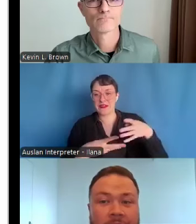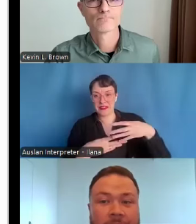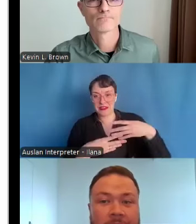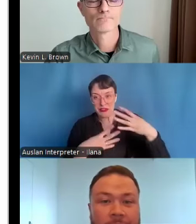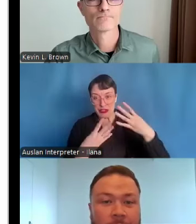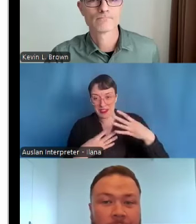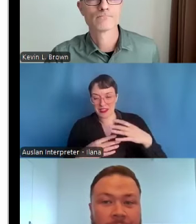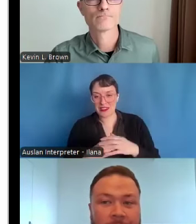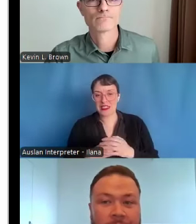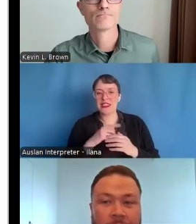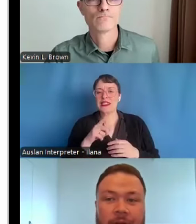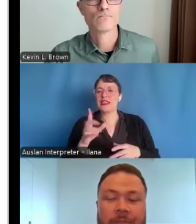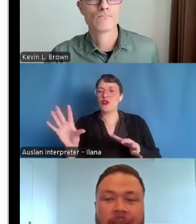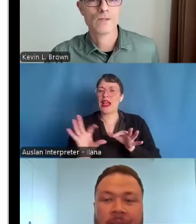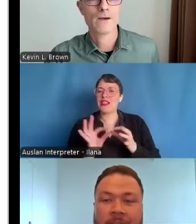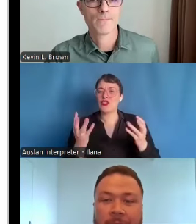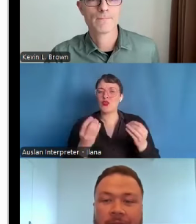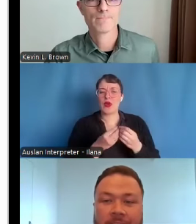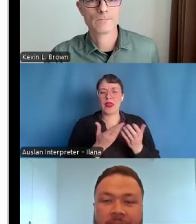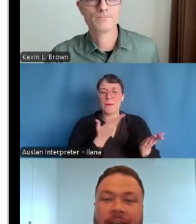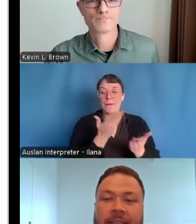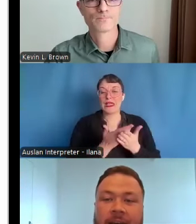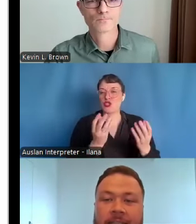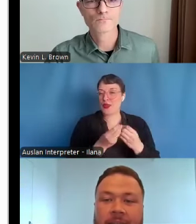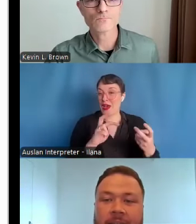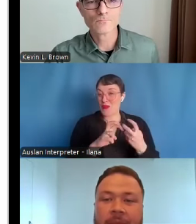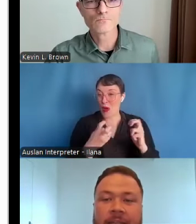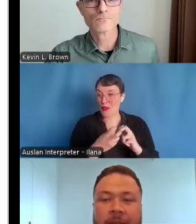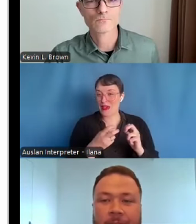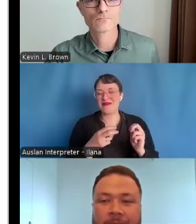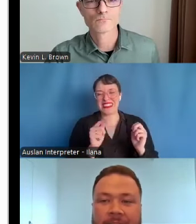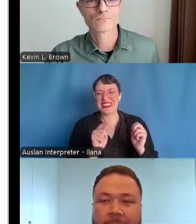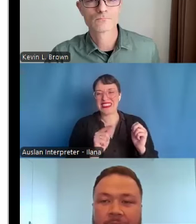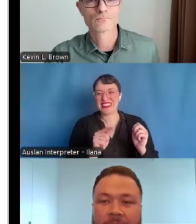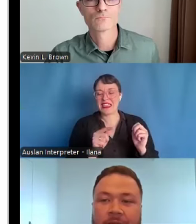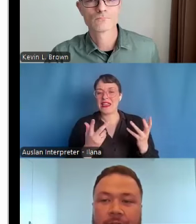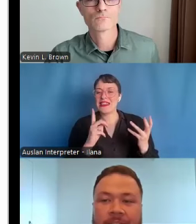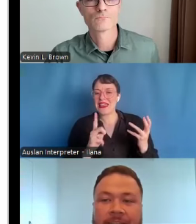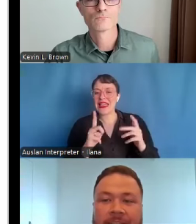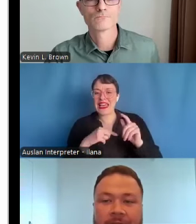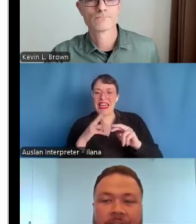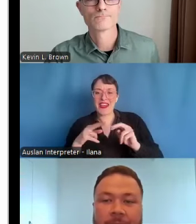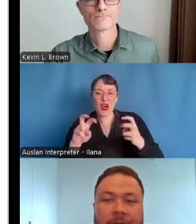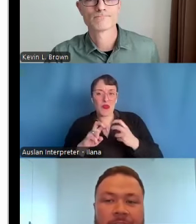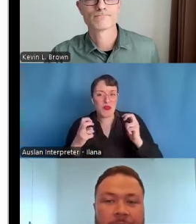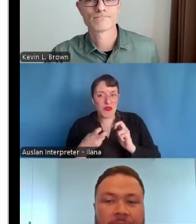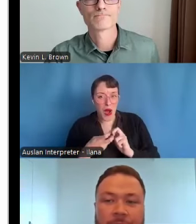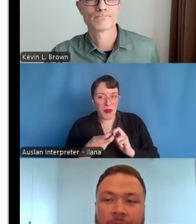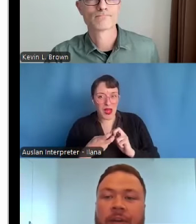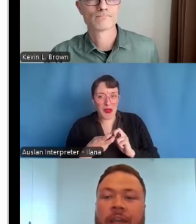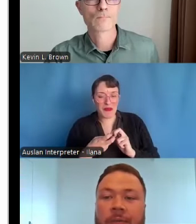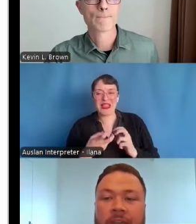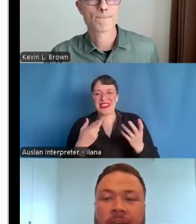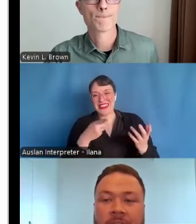A pitch without a problem is a problem. Yep, Finn is asking, but isn't a problem statement reinforcing a deficit model, especially